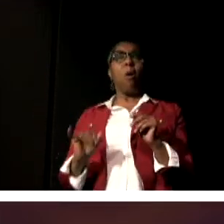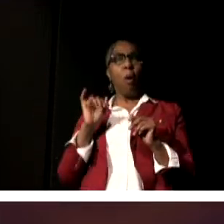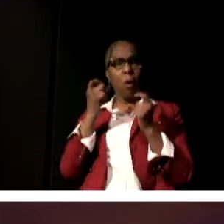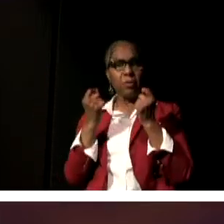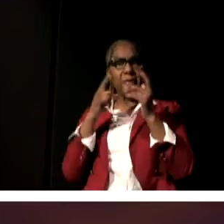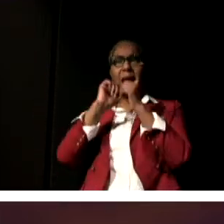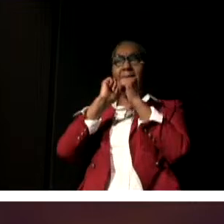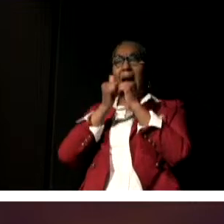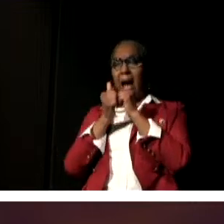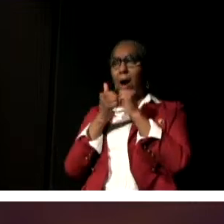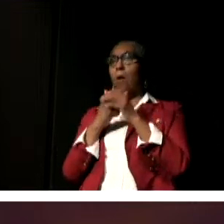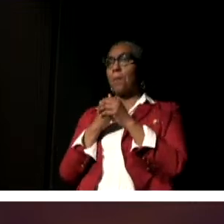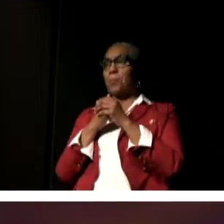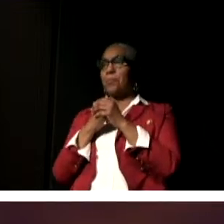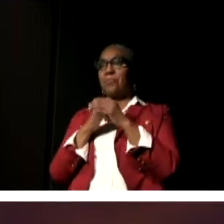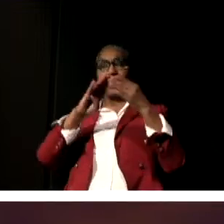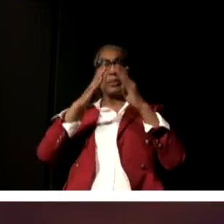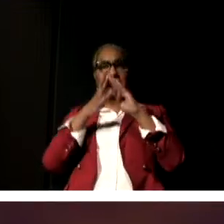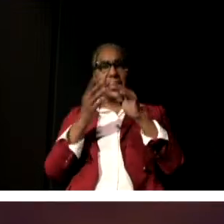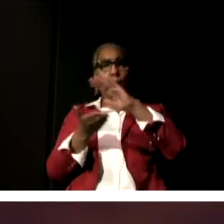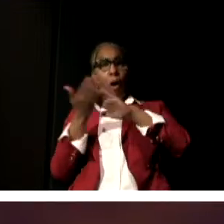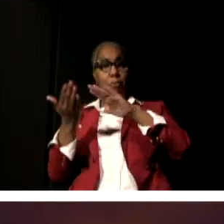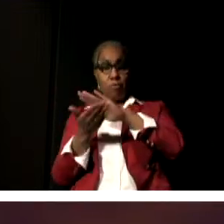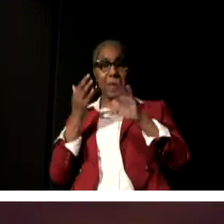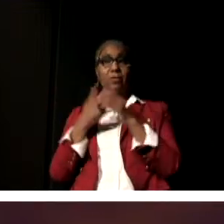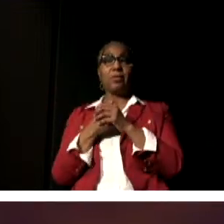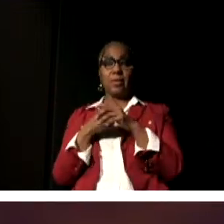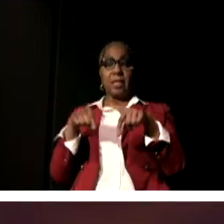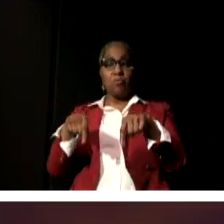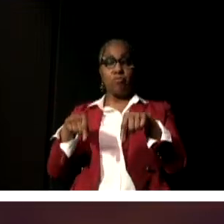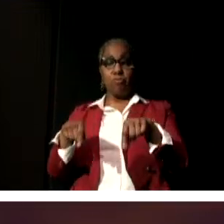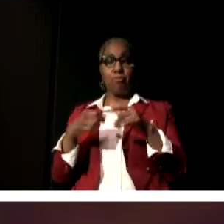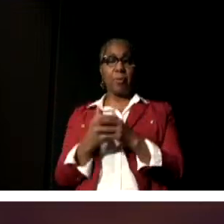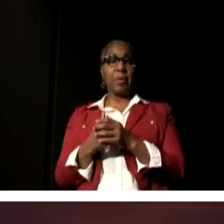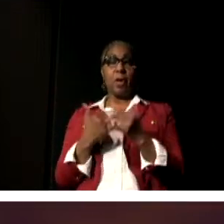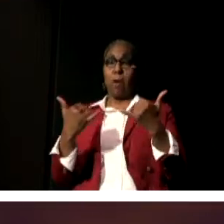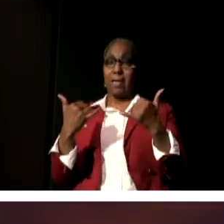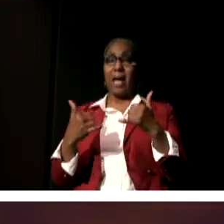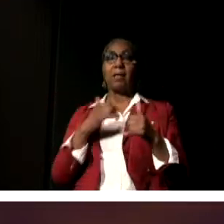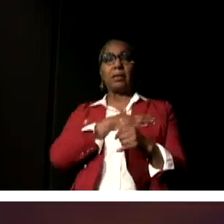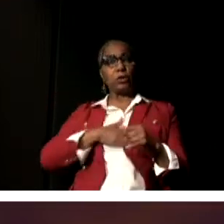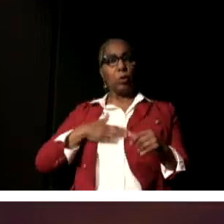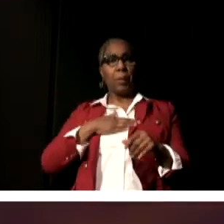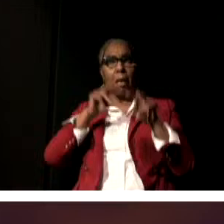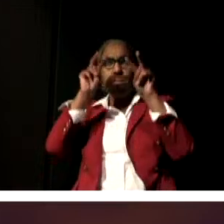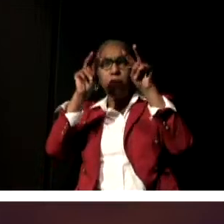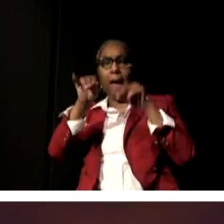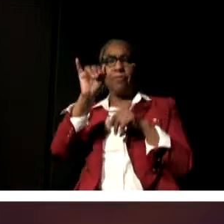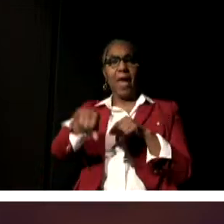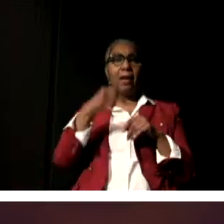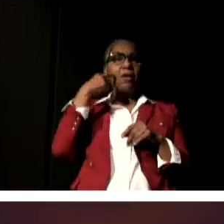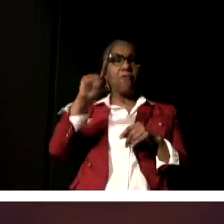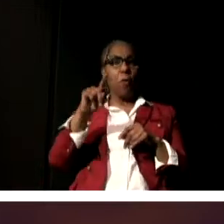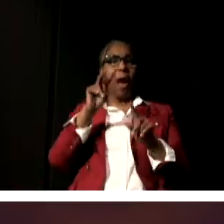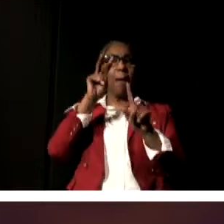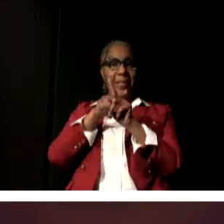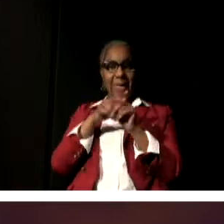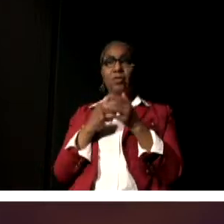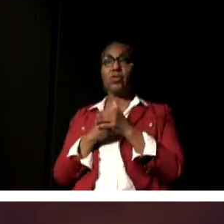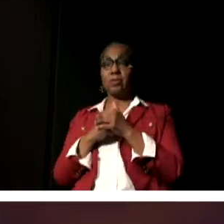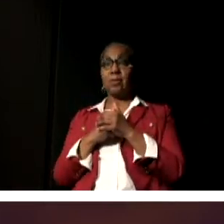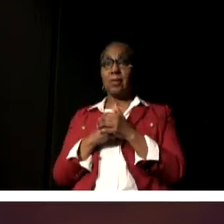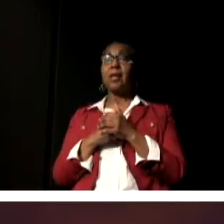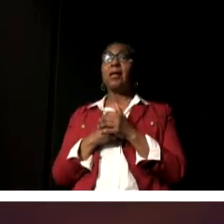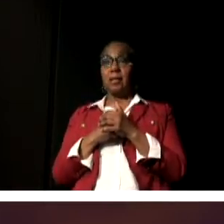how city operations operate right here and right now. So please be on the lookout for applications going